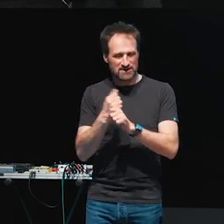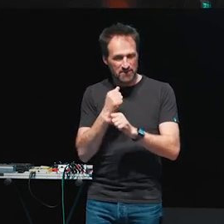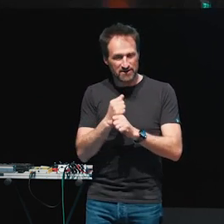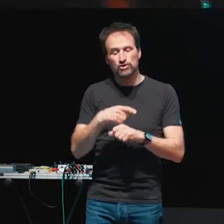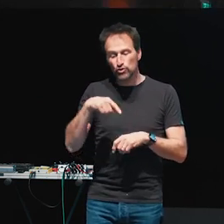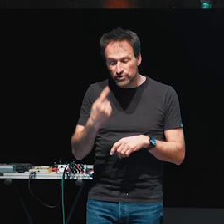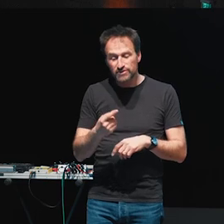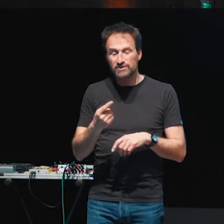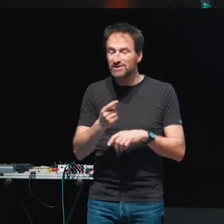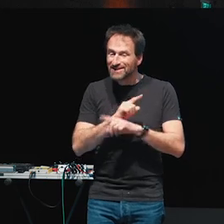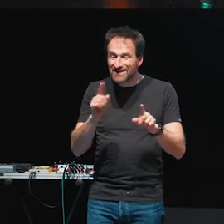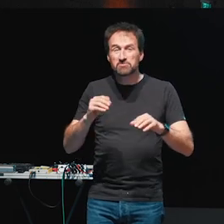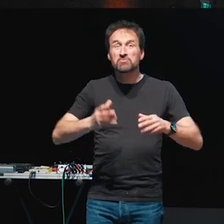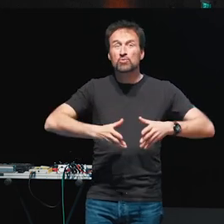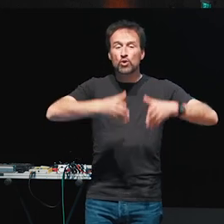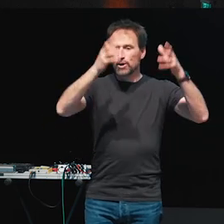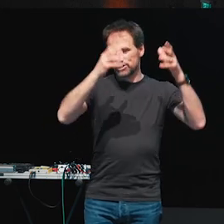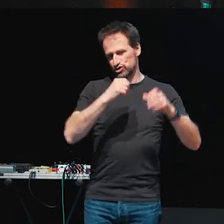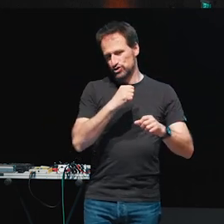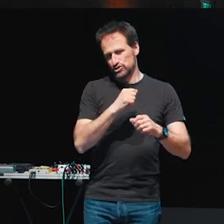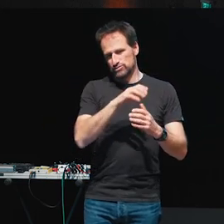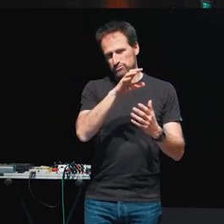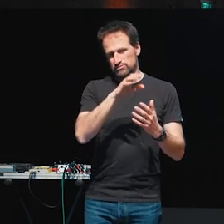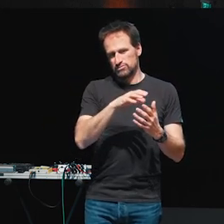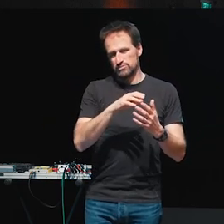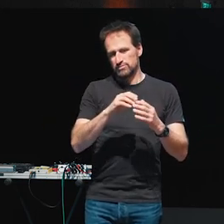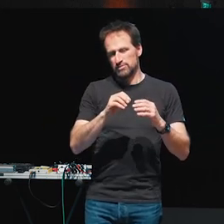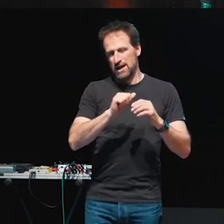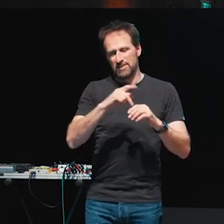having microservices or micro frontends.